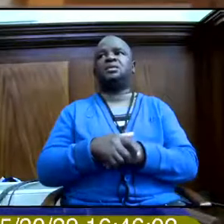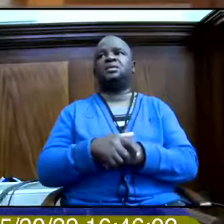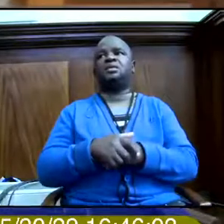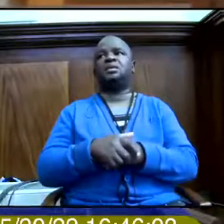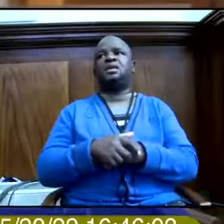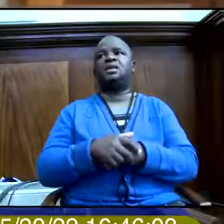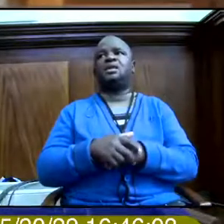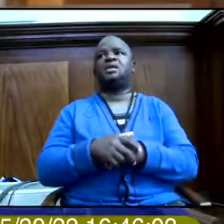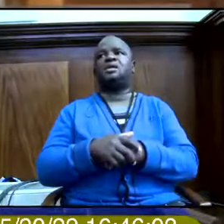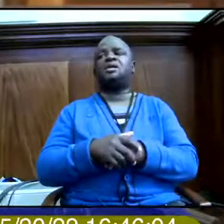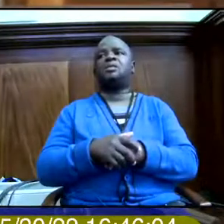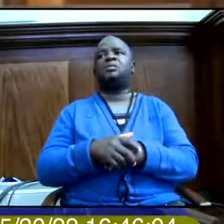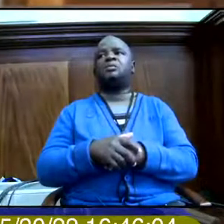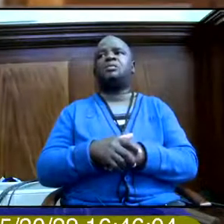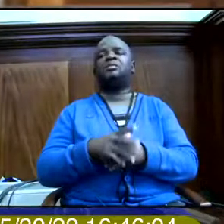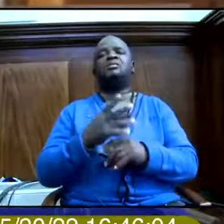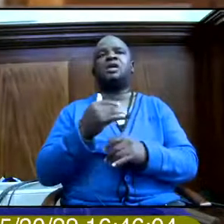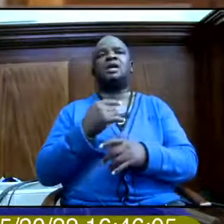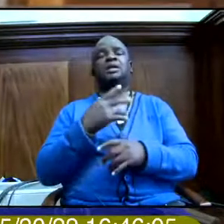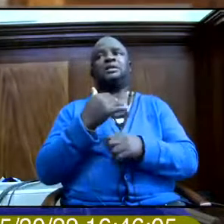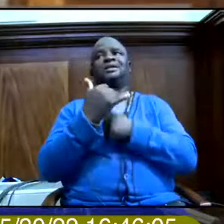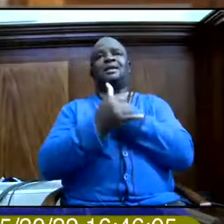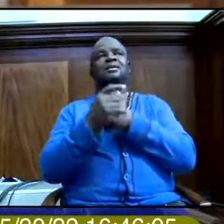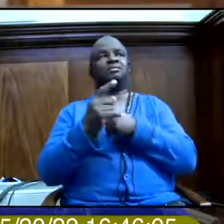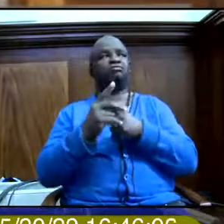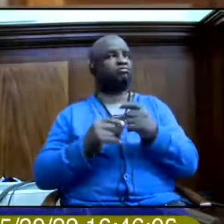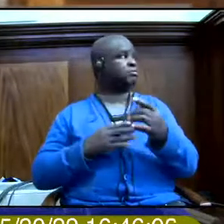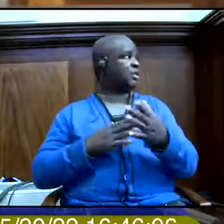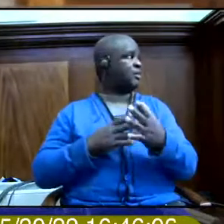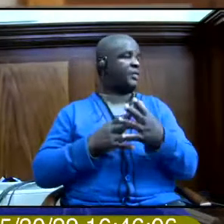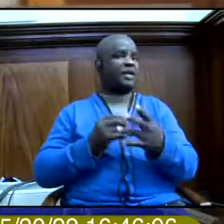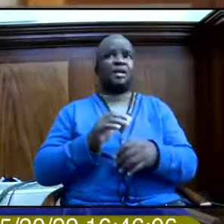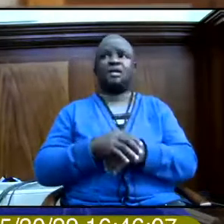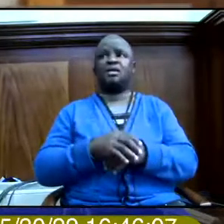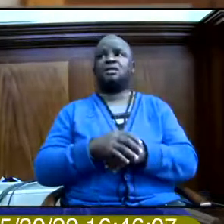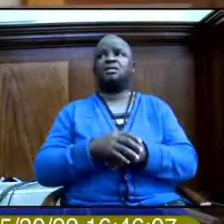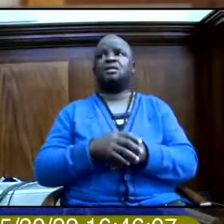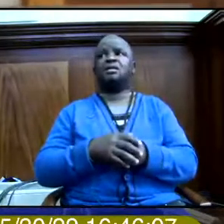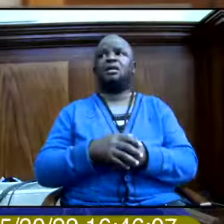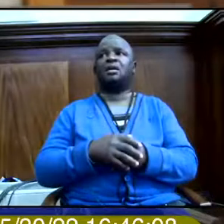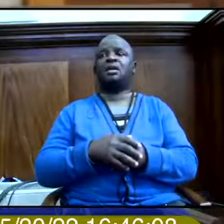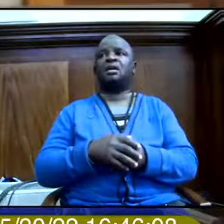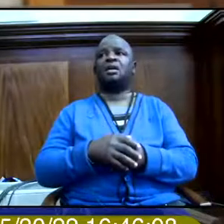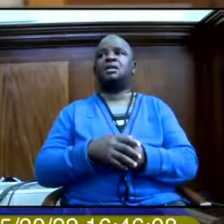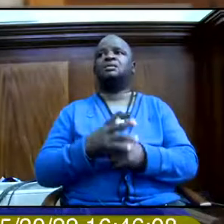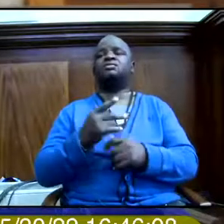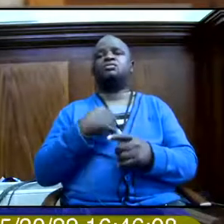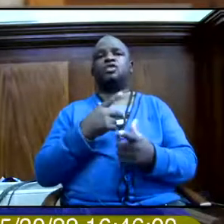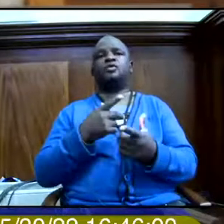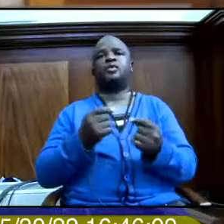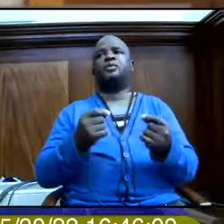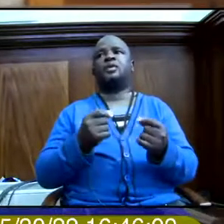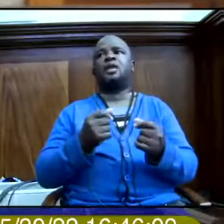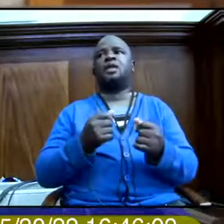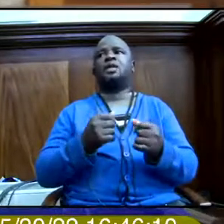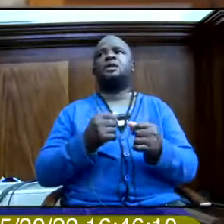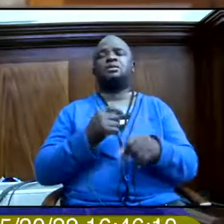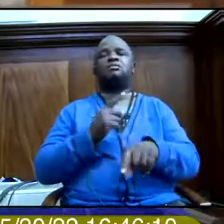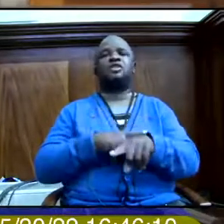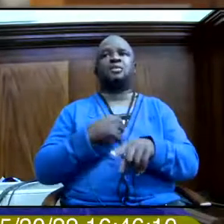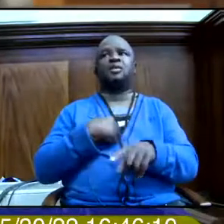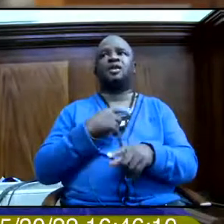not going anywhere as as a country person i will end there my time has